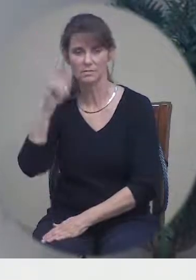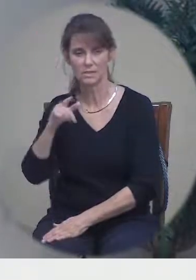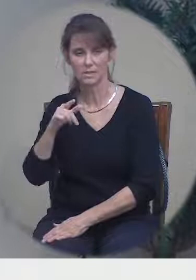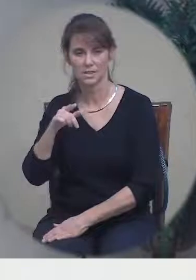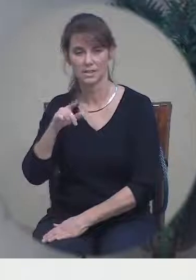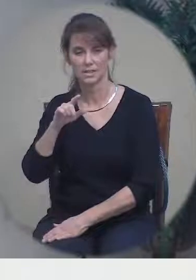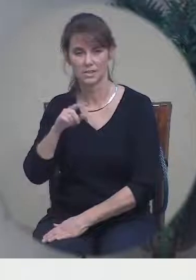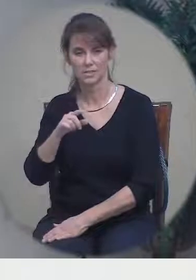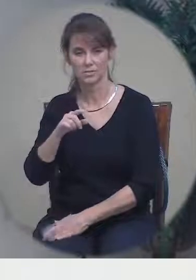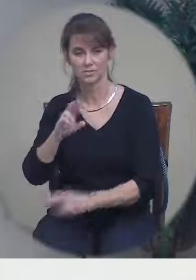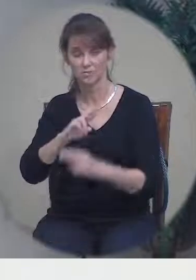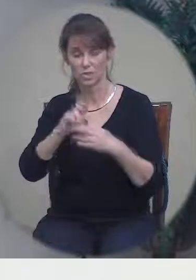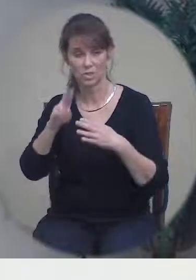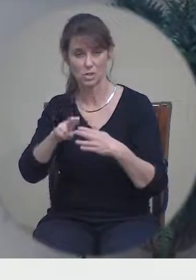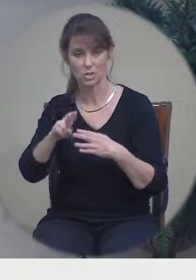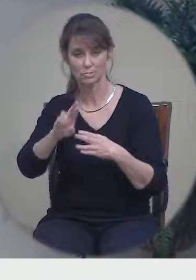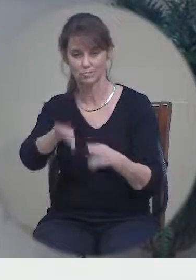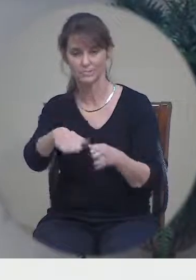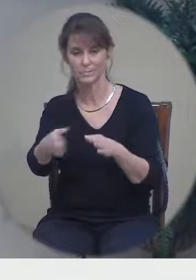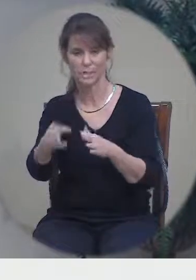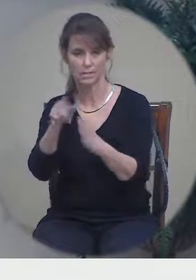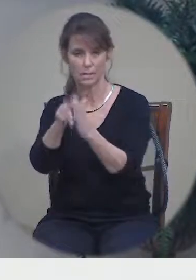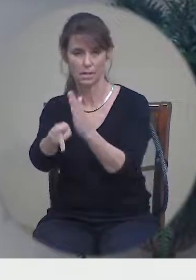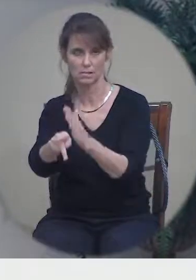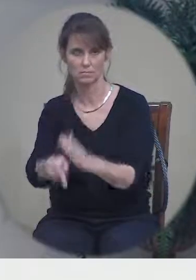Satan hoping that Job will do here?